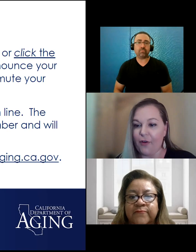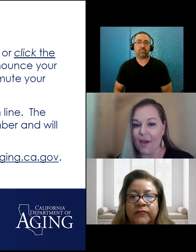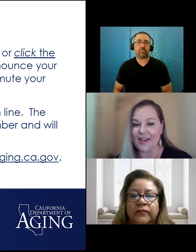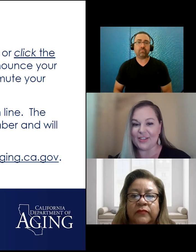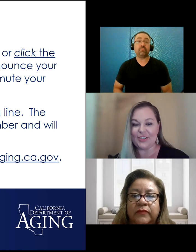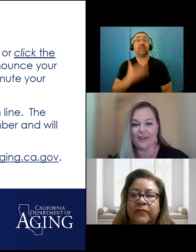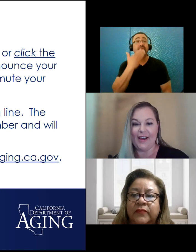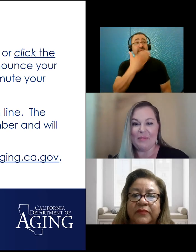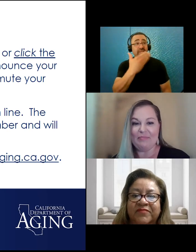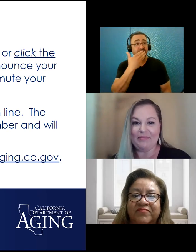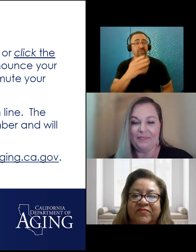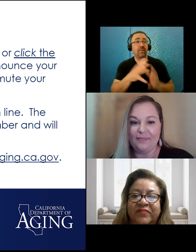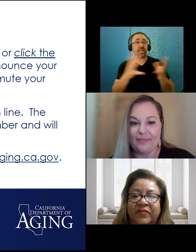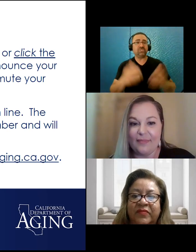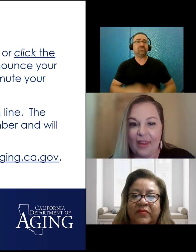Thank you very much.